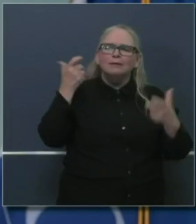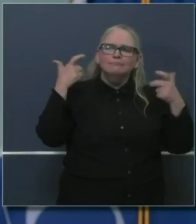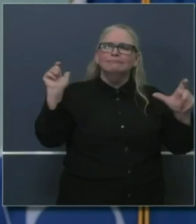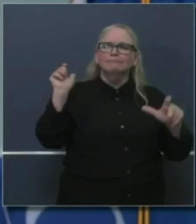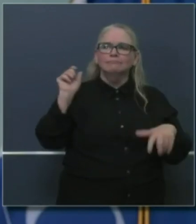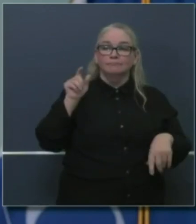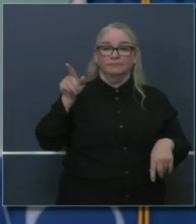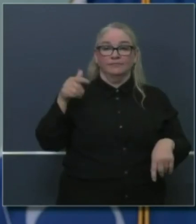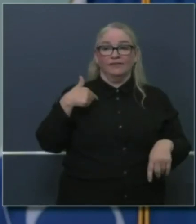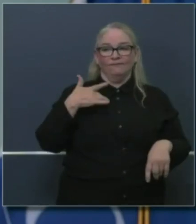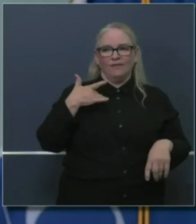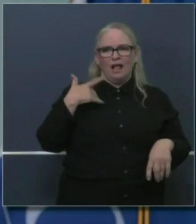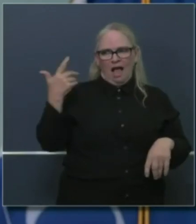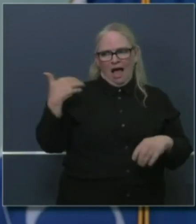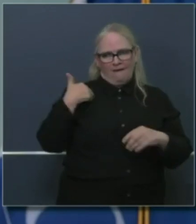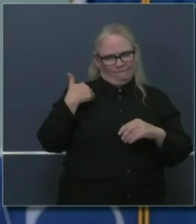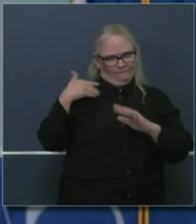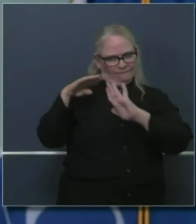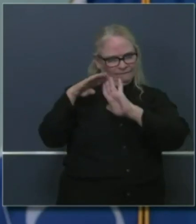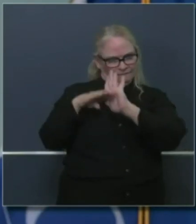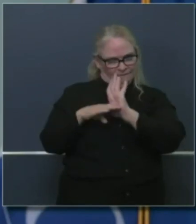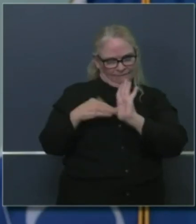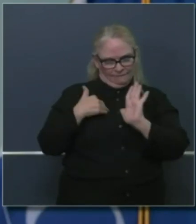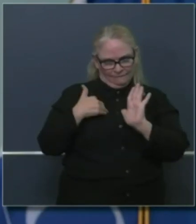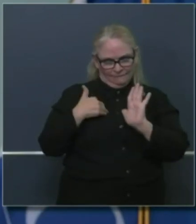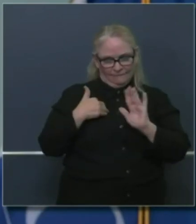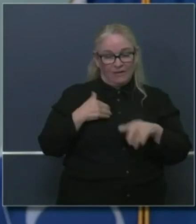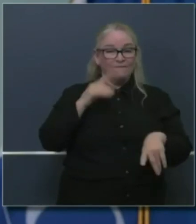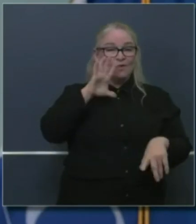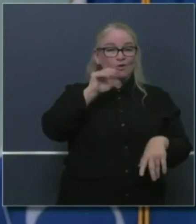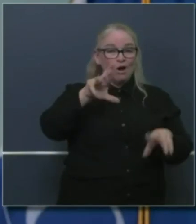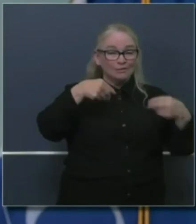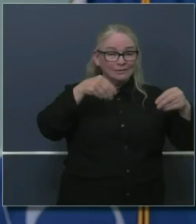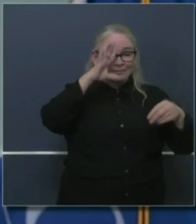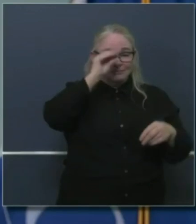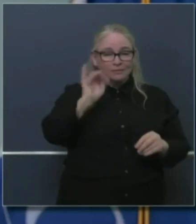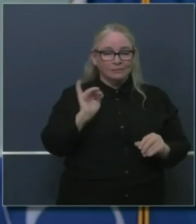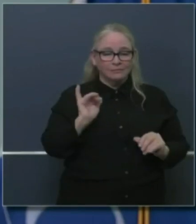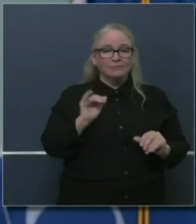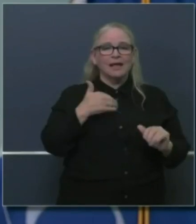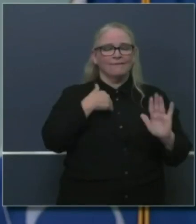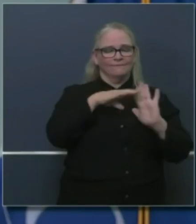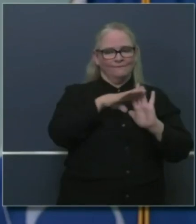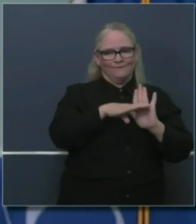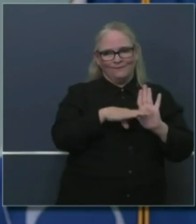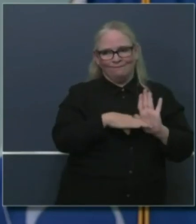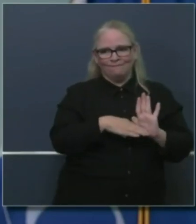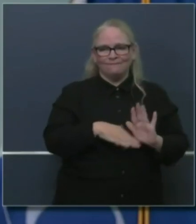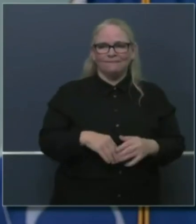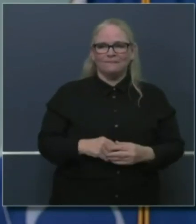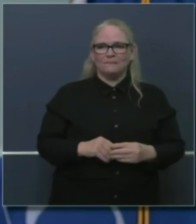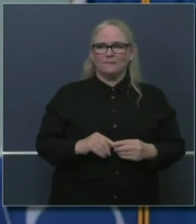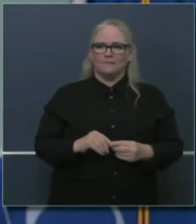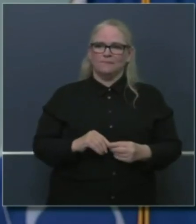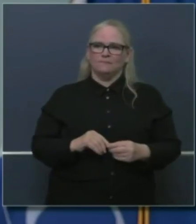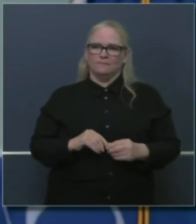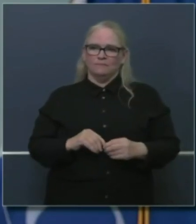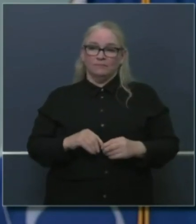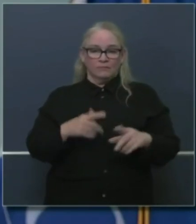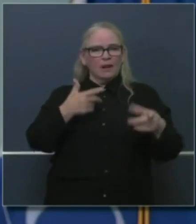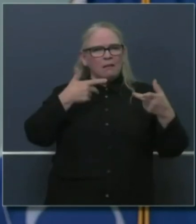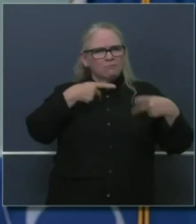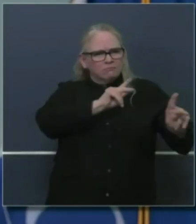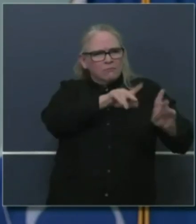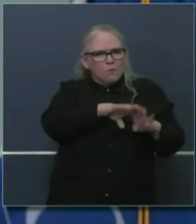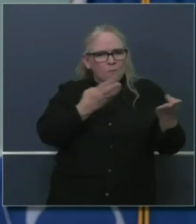As it relates to car dealers, I'm not sure many of you have written about that. We put together more clarification car dealers were able to open up, and now they will have